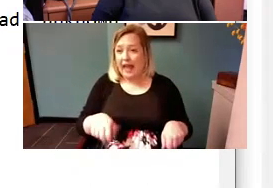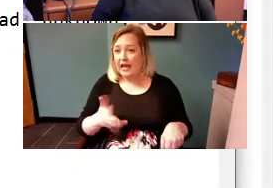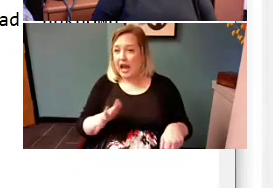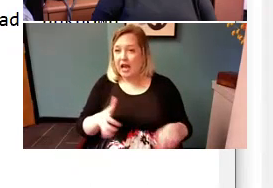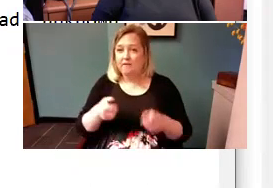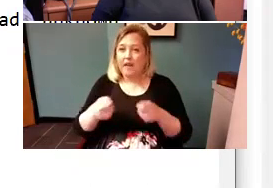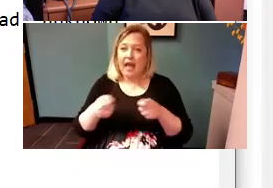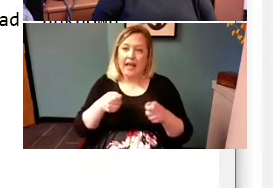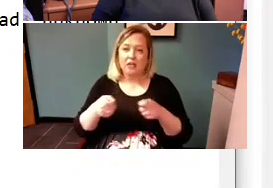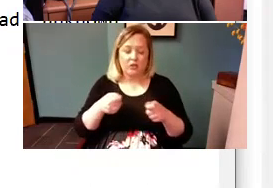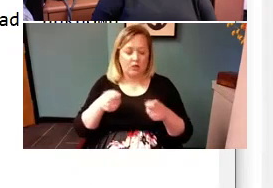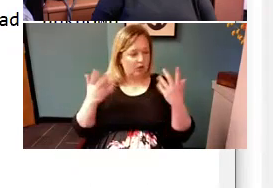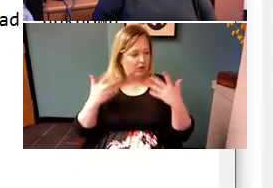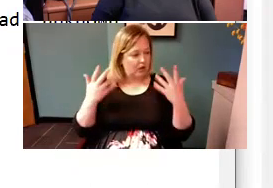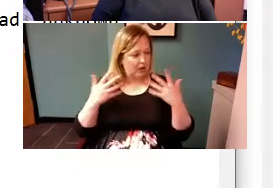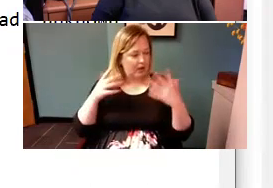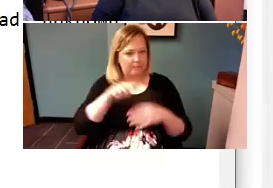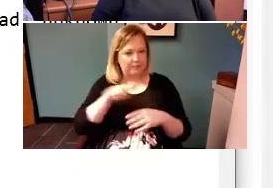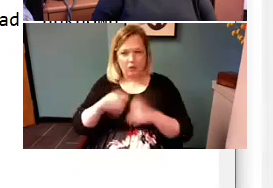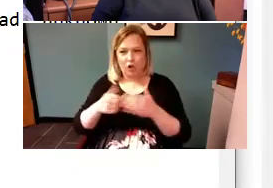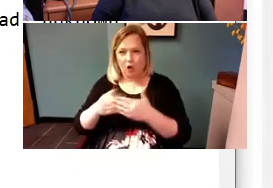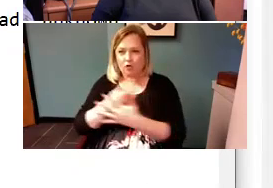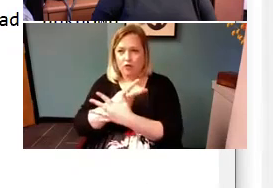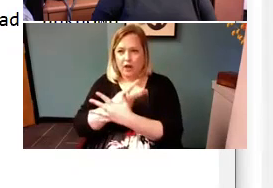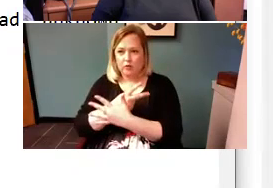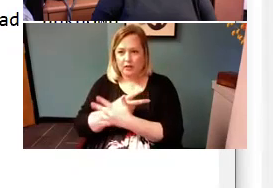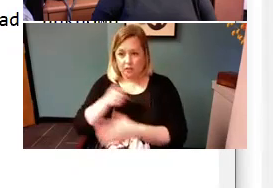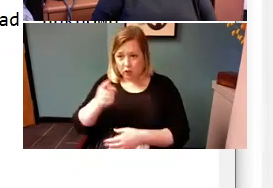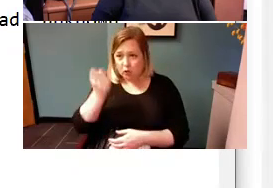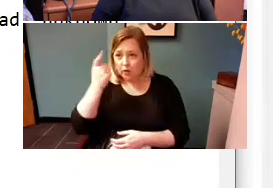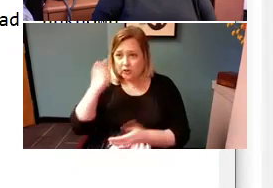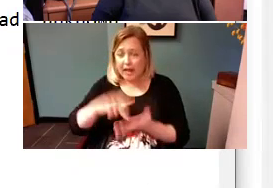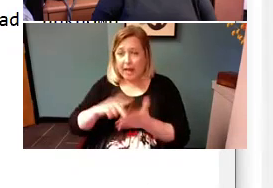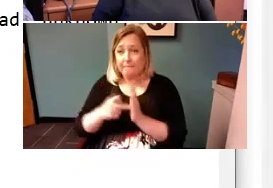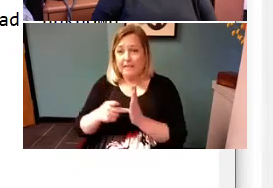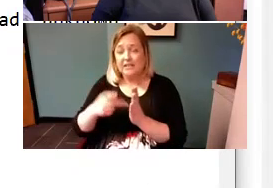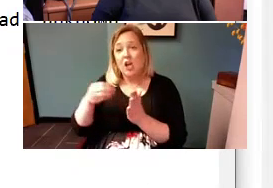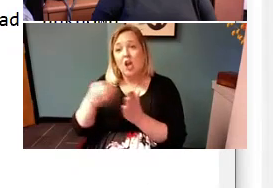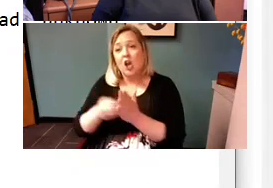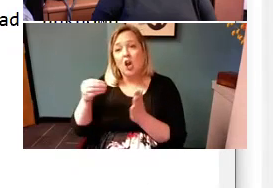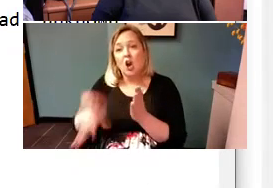you guys are all graduate students. Do you understand what garbage collection is? Type in yes or no.